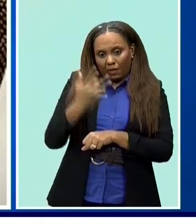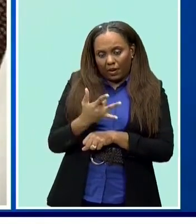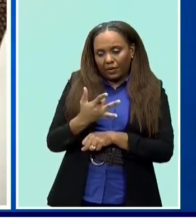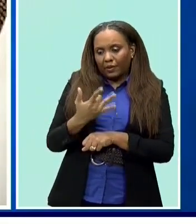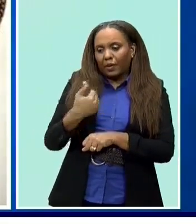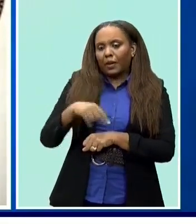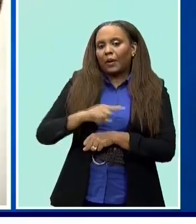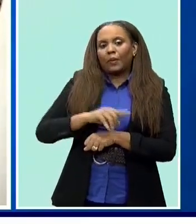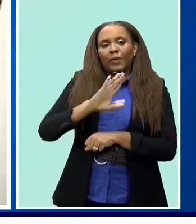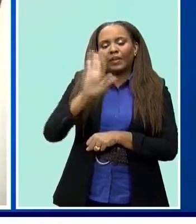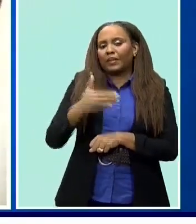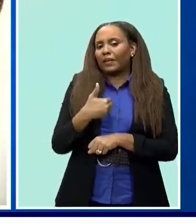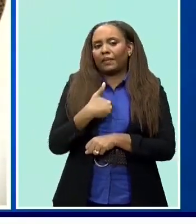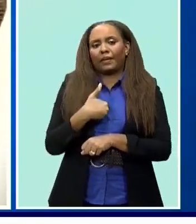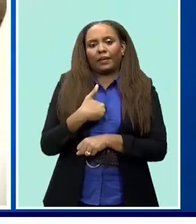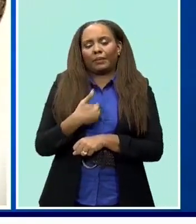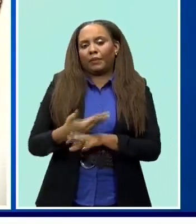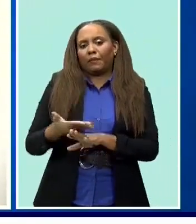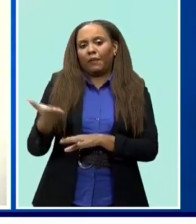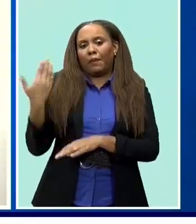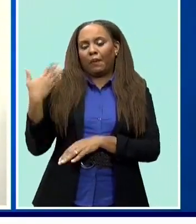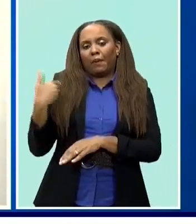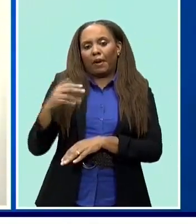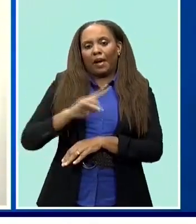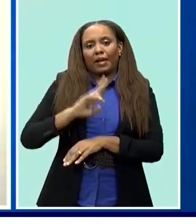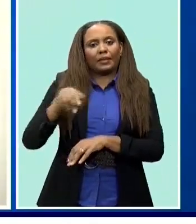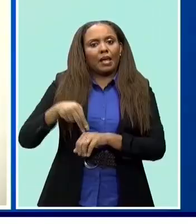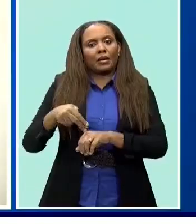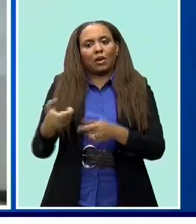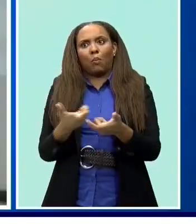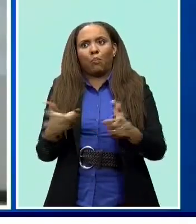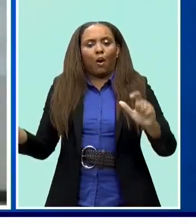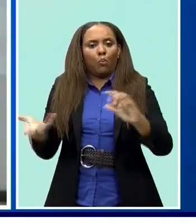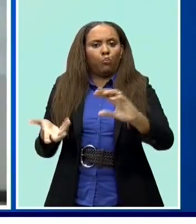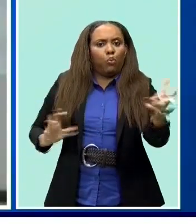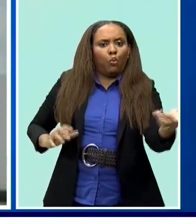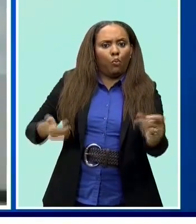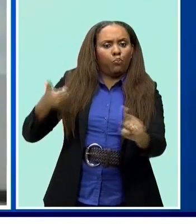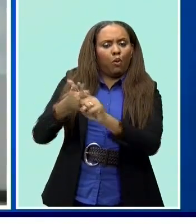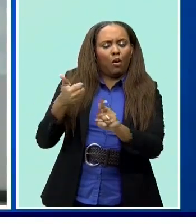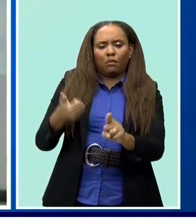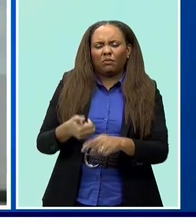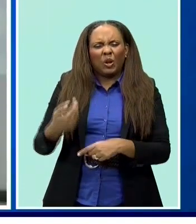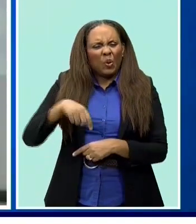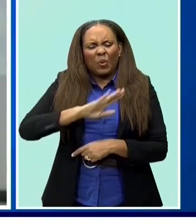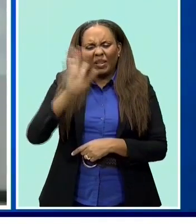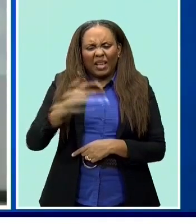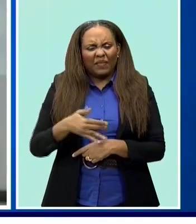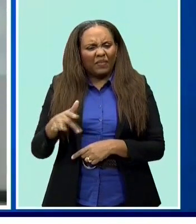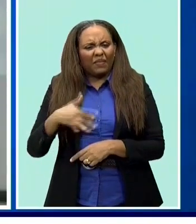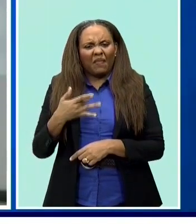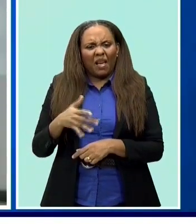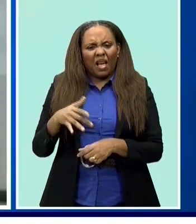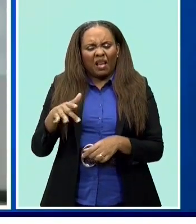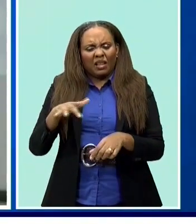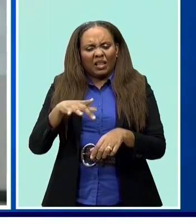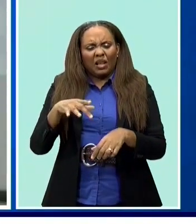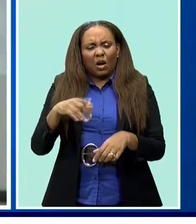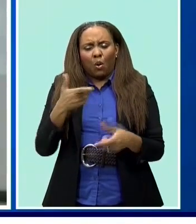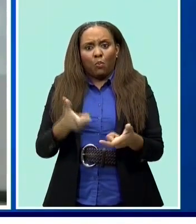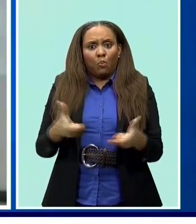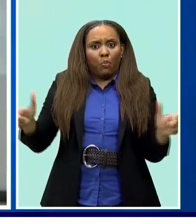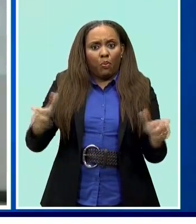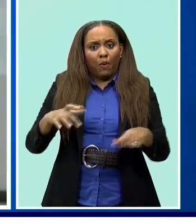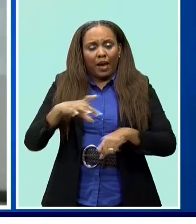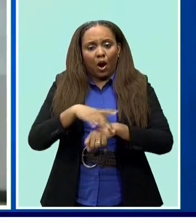never dealt with a national disaster. We have not had the impact, whether by earthquake, volcano, or hurricanes, that several